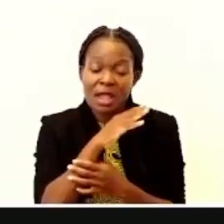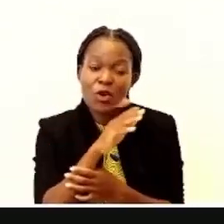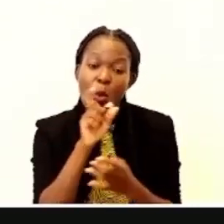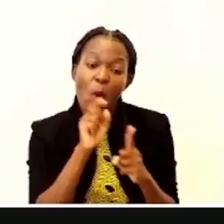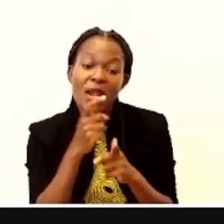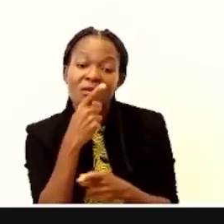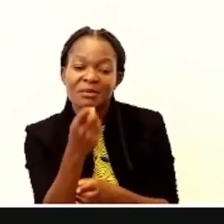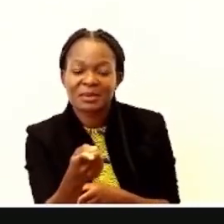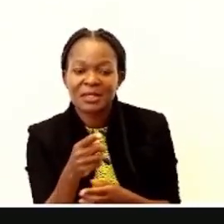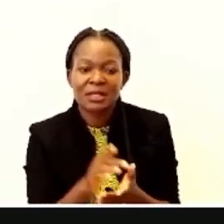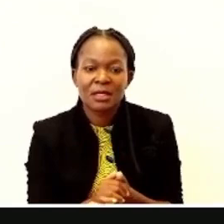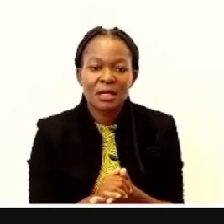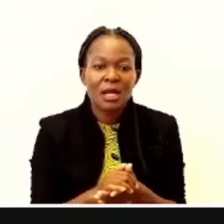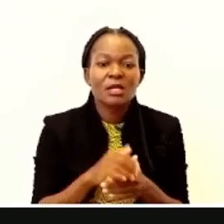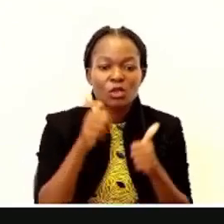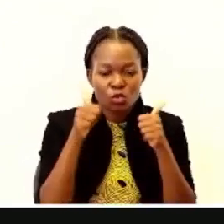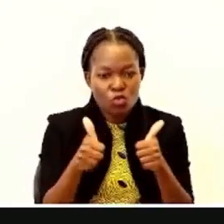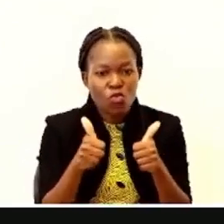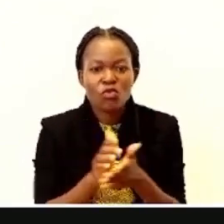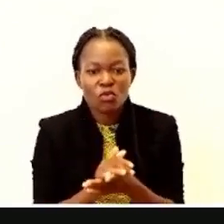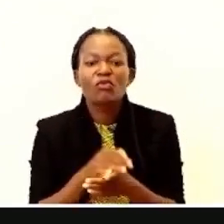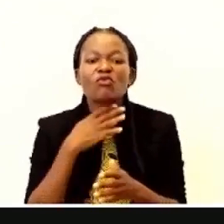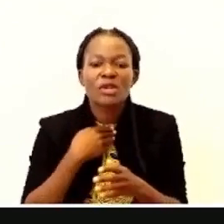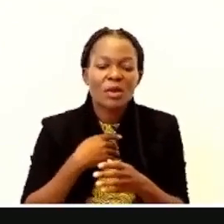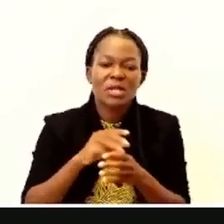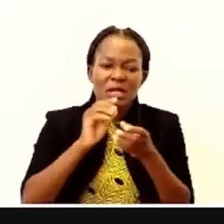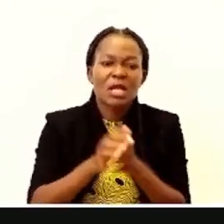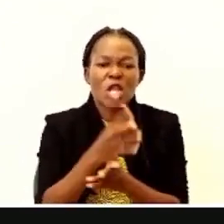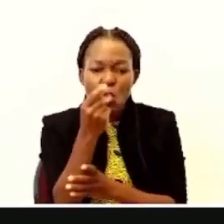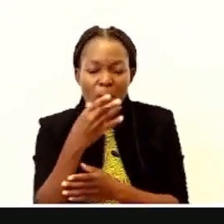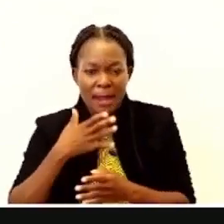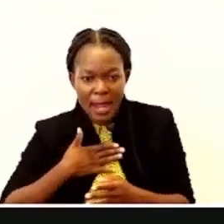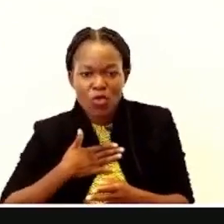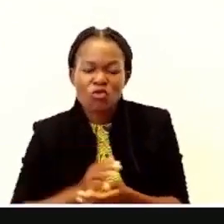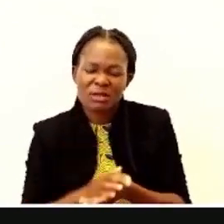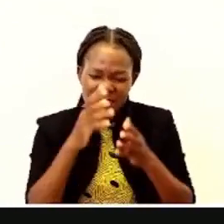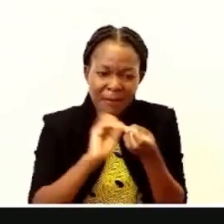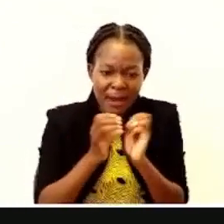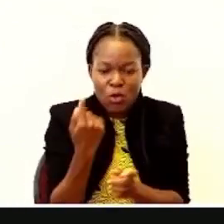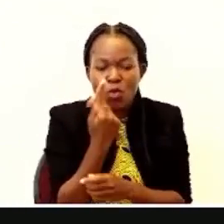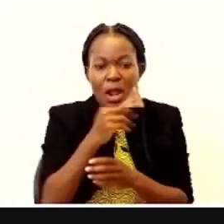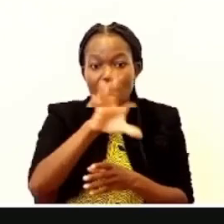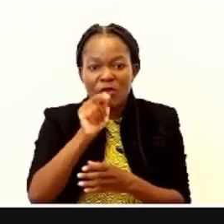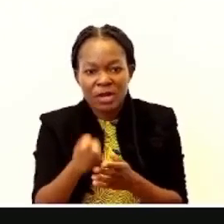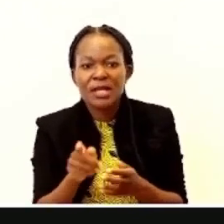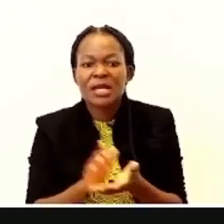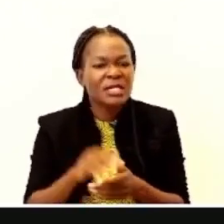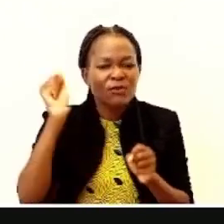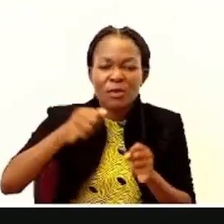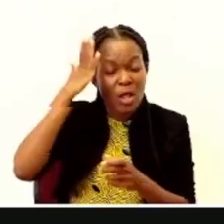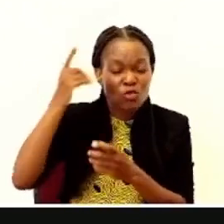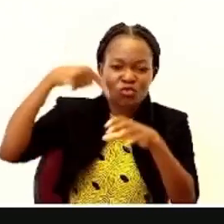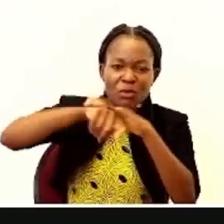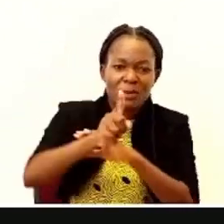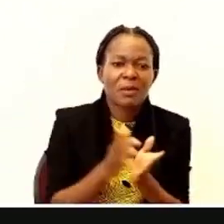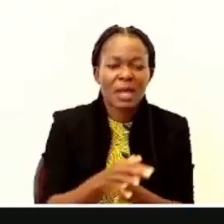bottlenecks. Let's decolonize our economies. Let's decolonize our development. Let's decolonize our energy.